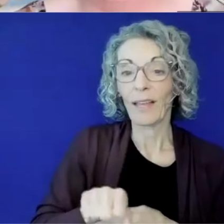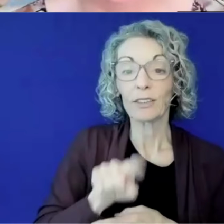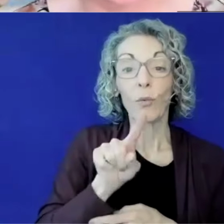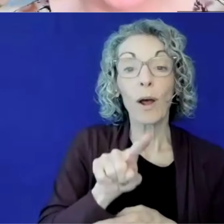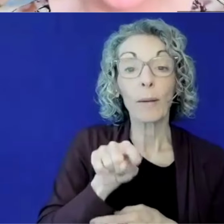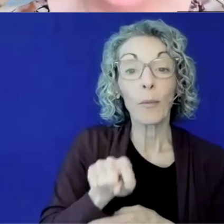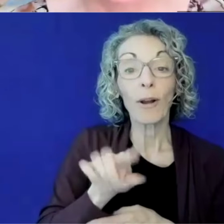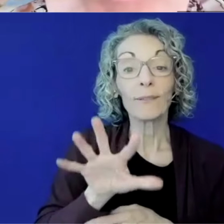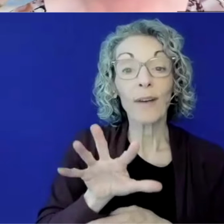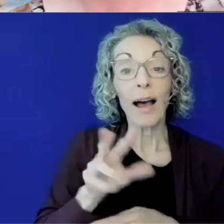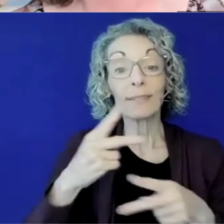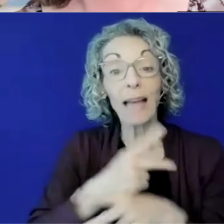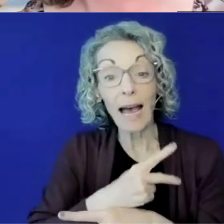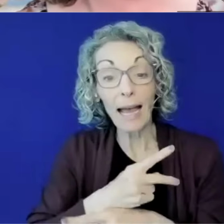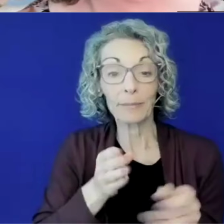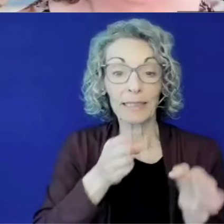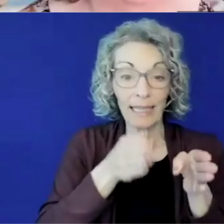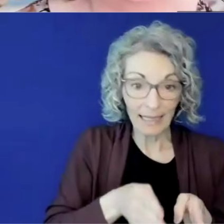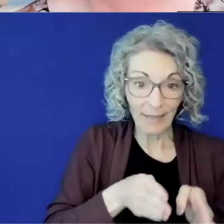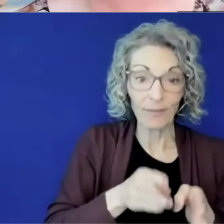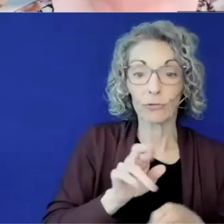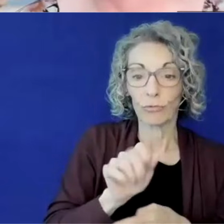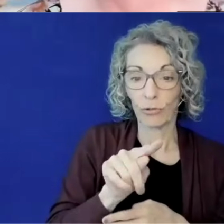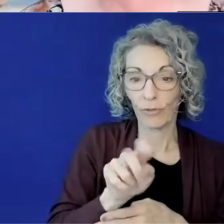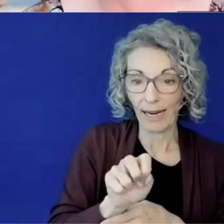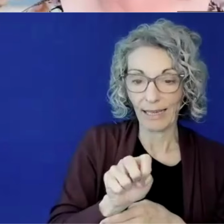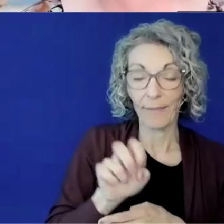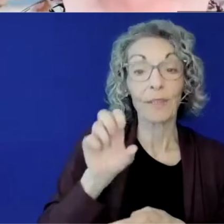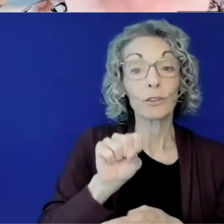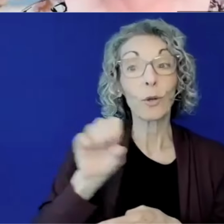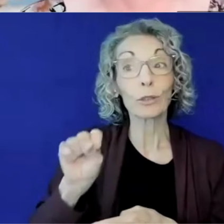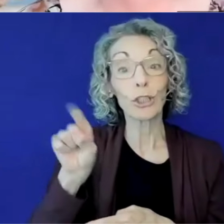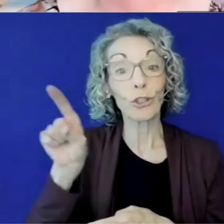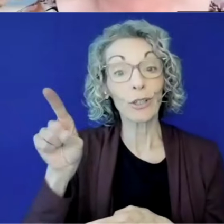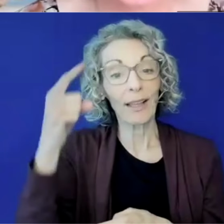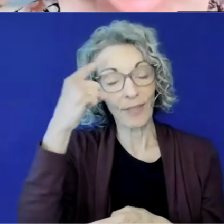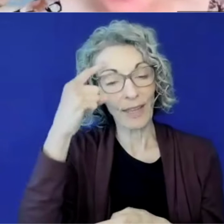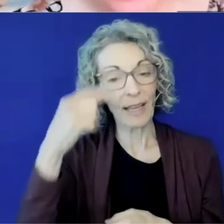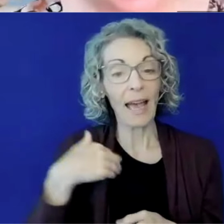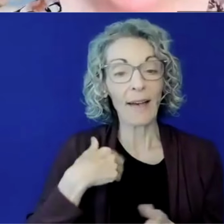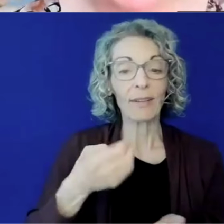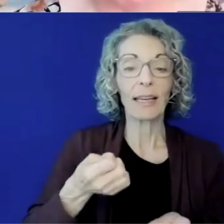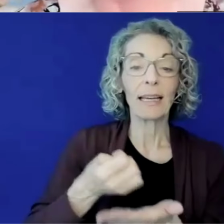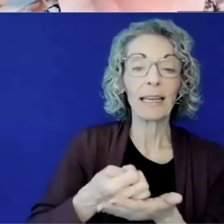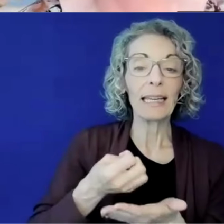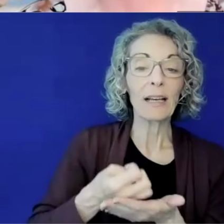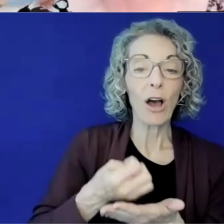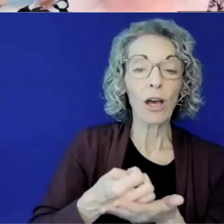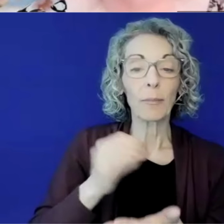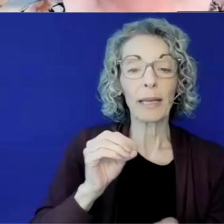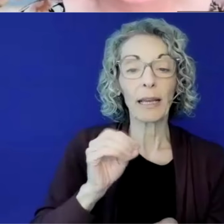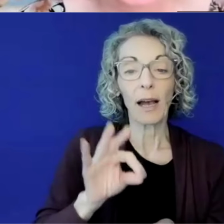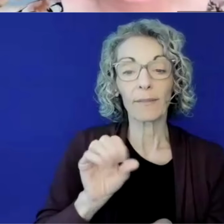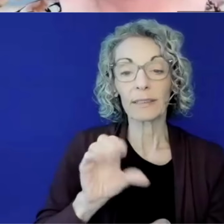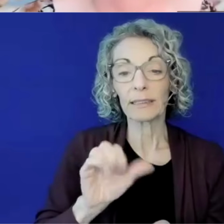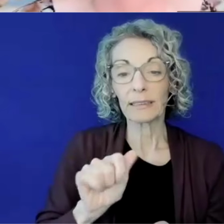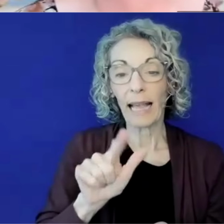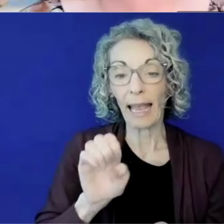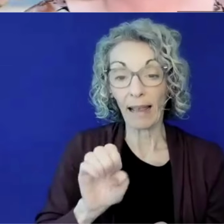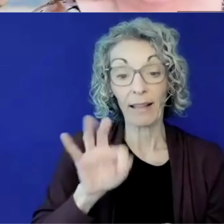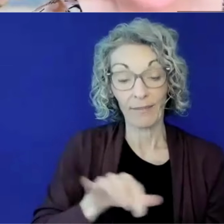the individual rate. Social Security thinks that there's an economy of scales to being married, that two